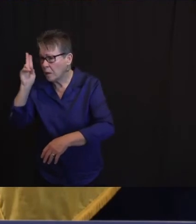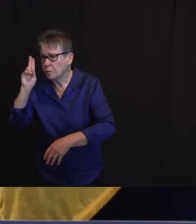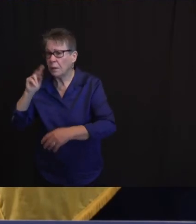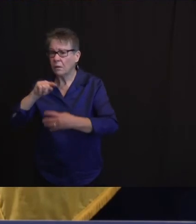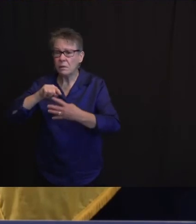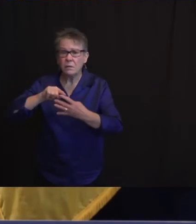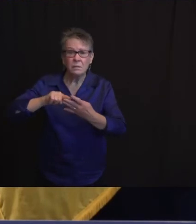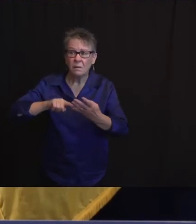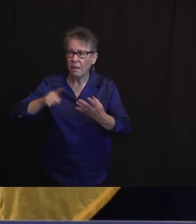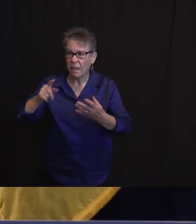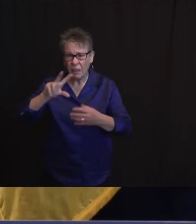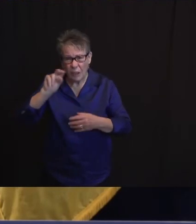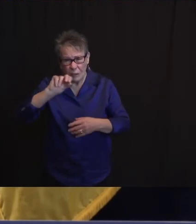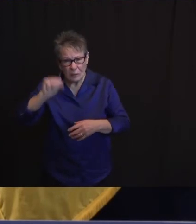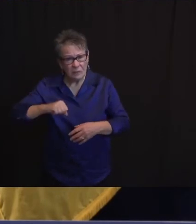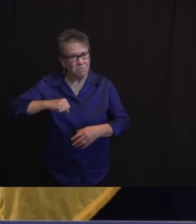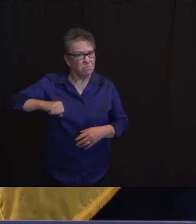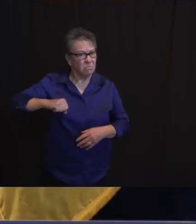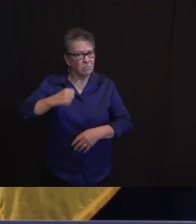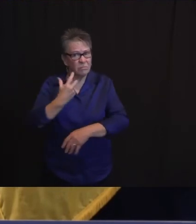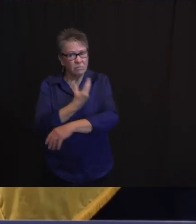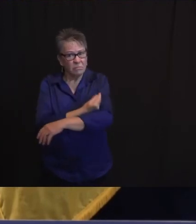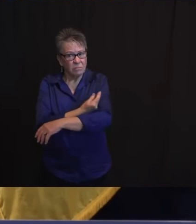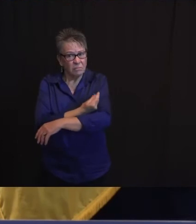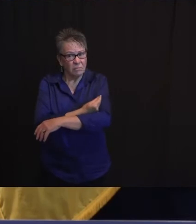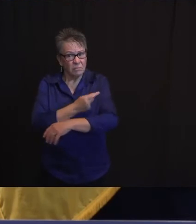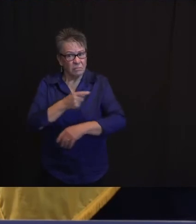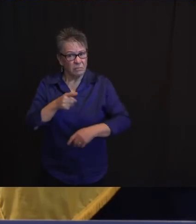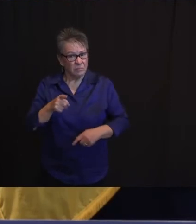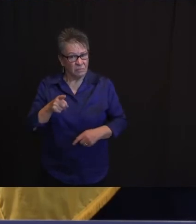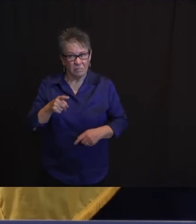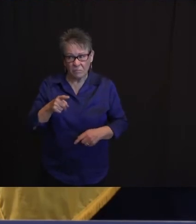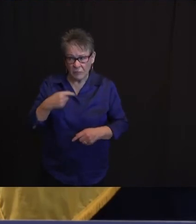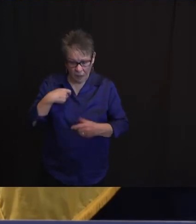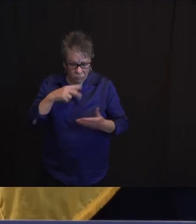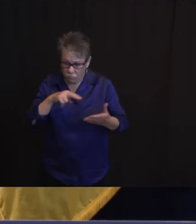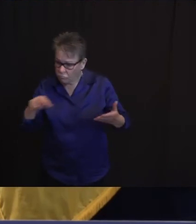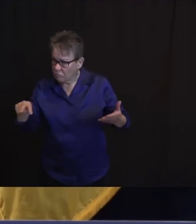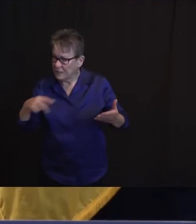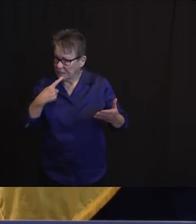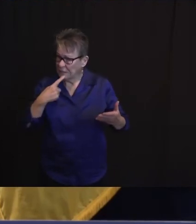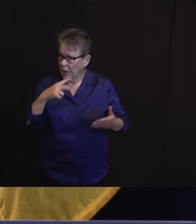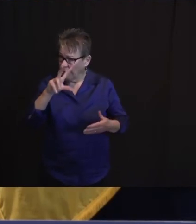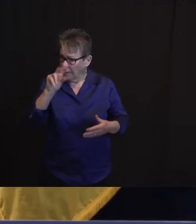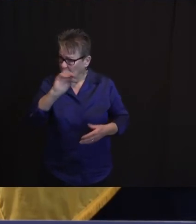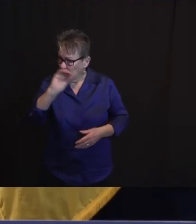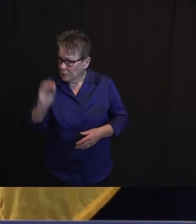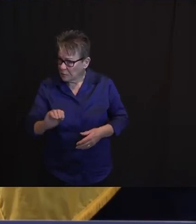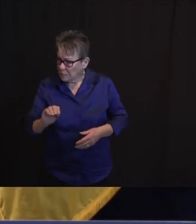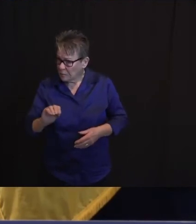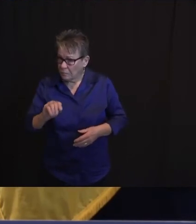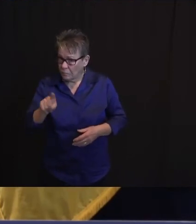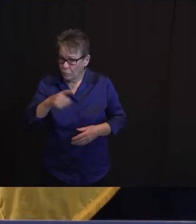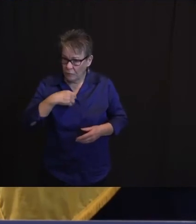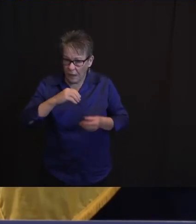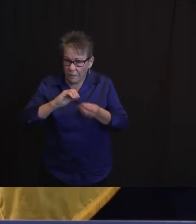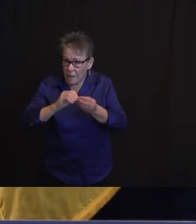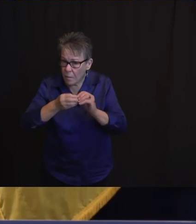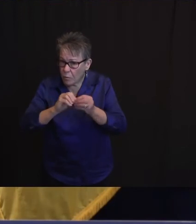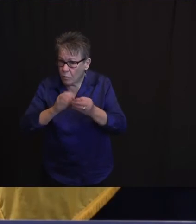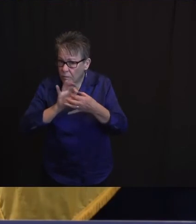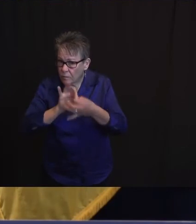about a third of them still are nervous or wary about doing it. Do we have any specific numbers on this? Could you please